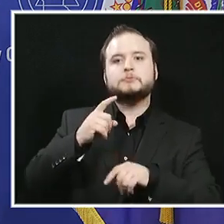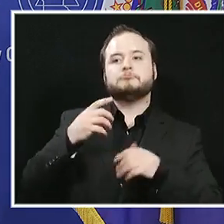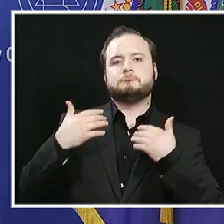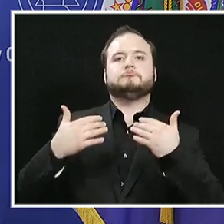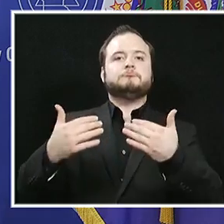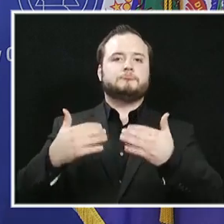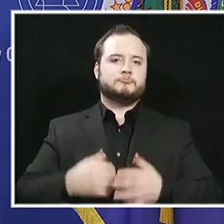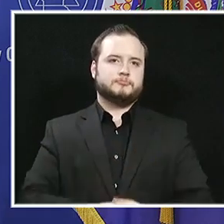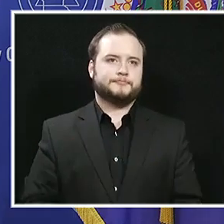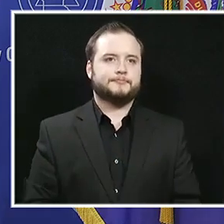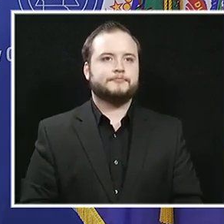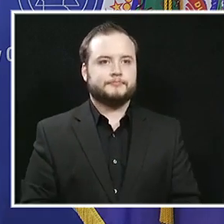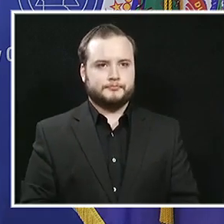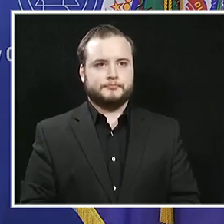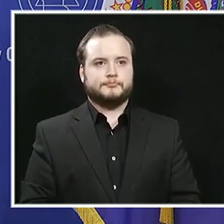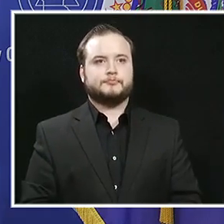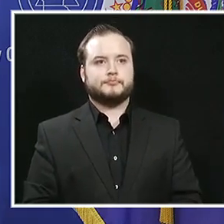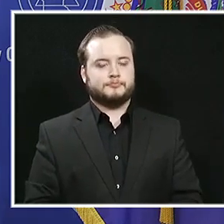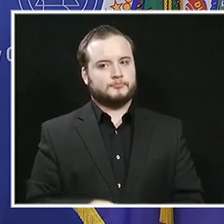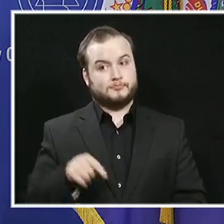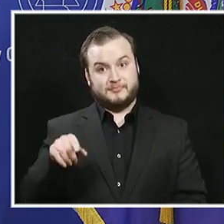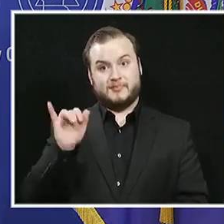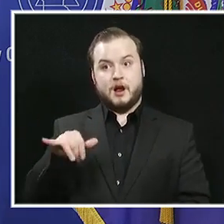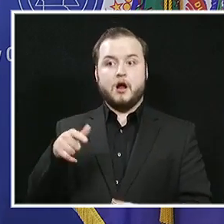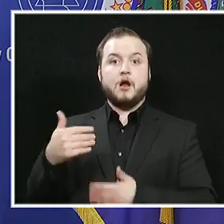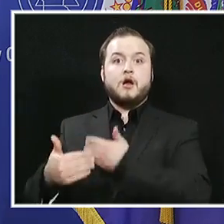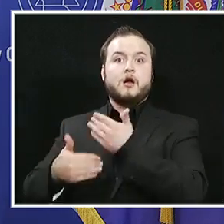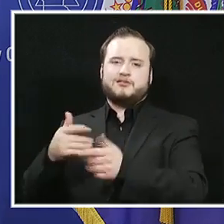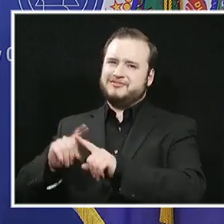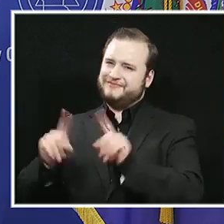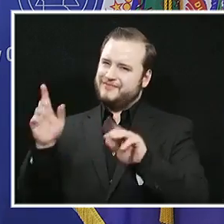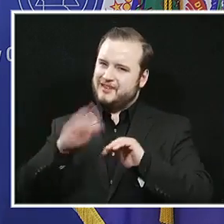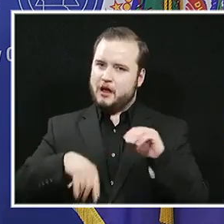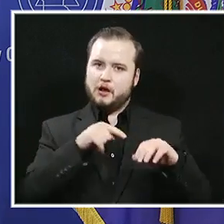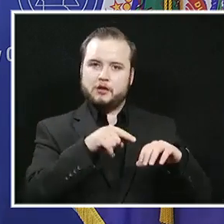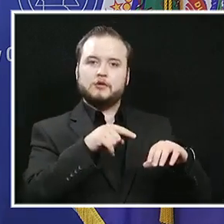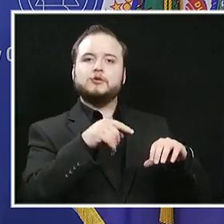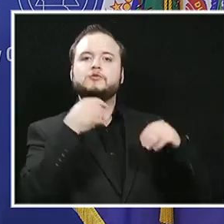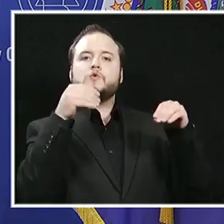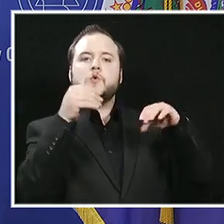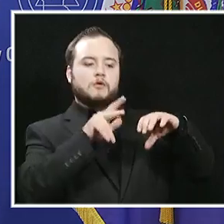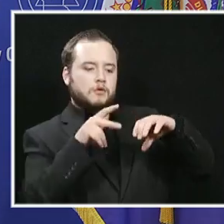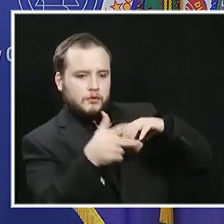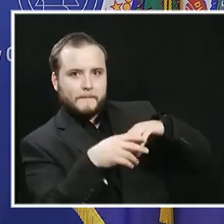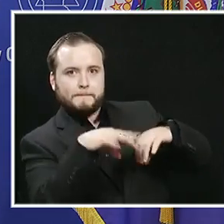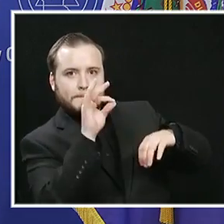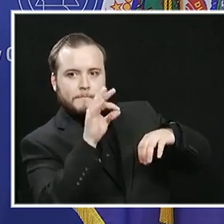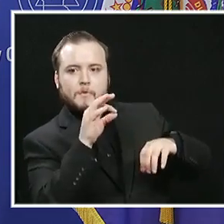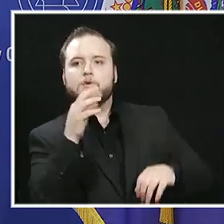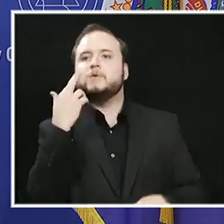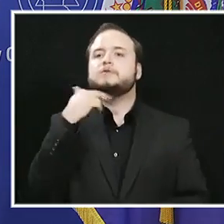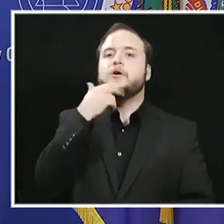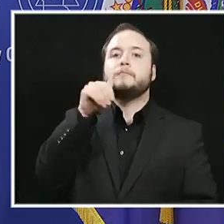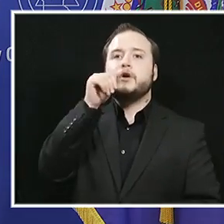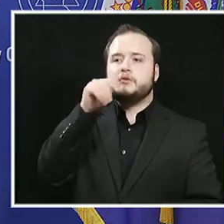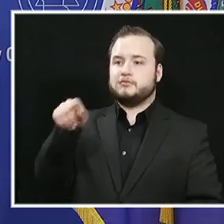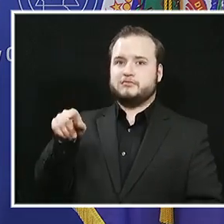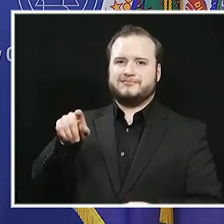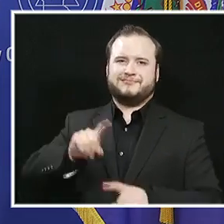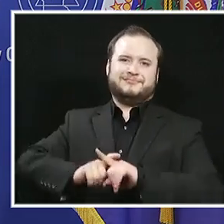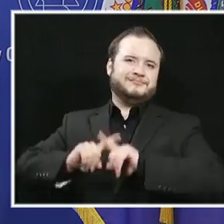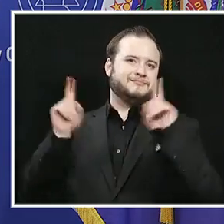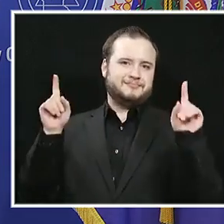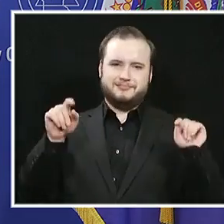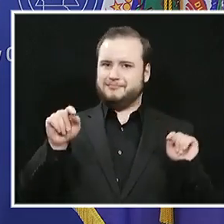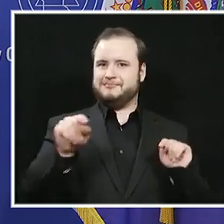delivery or pickup. It's going to be different than the guidance that we'll end up giving for restaurants and bars and things like that. And so each of these use cases deserves its own thoughtful